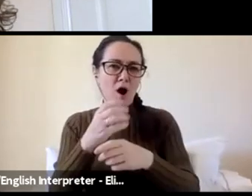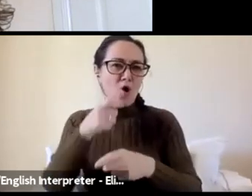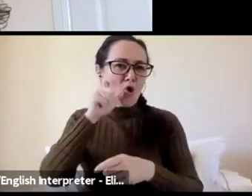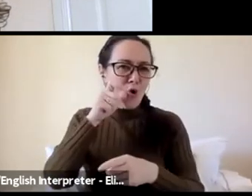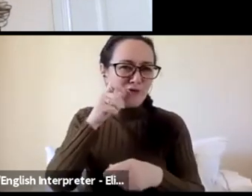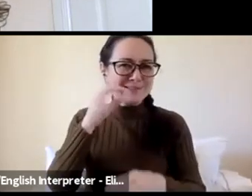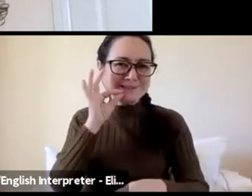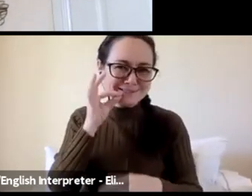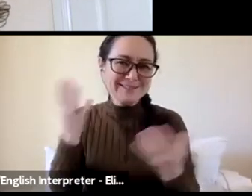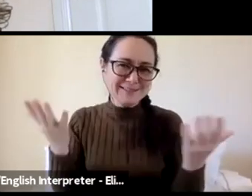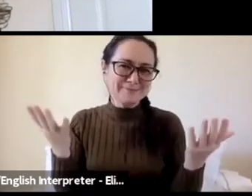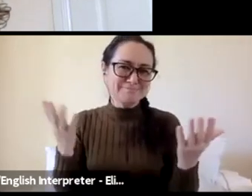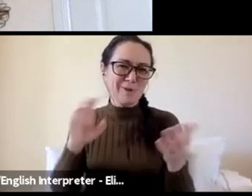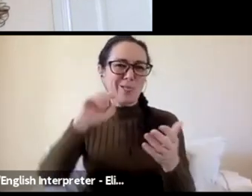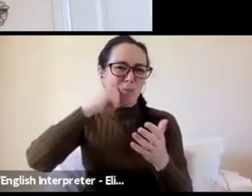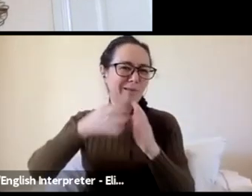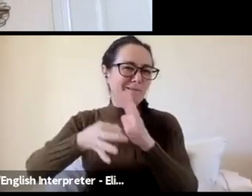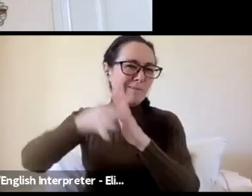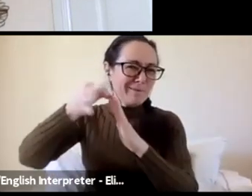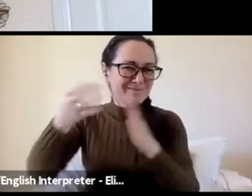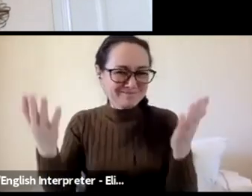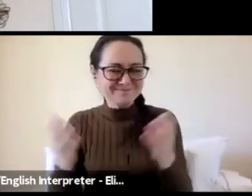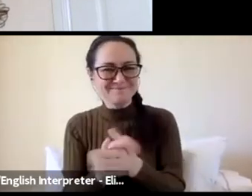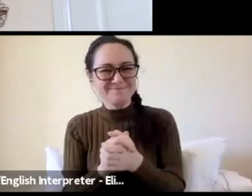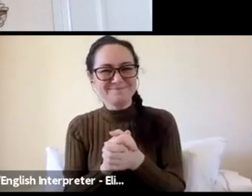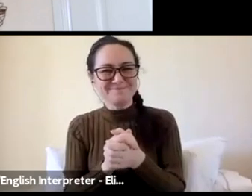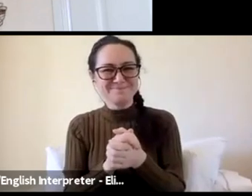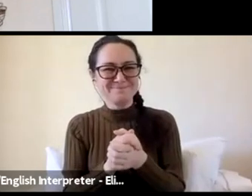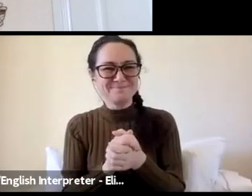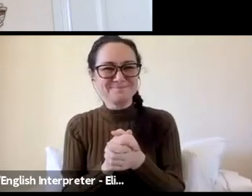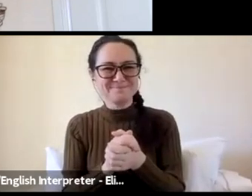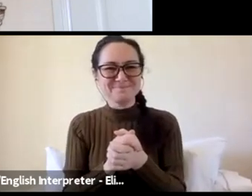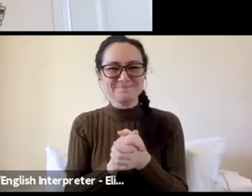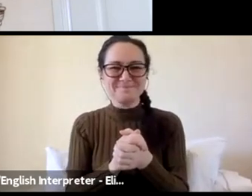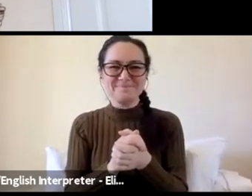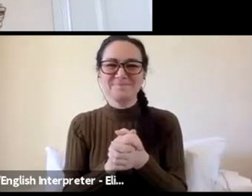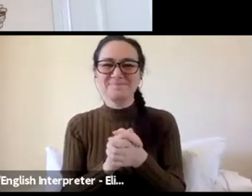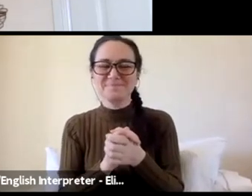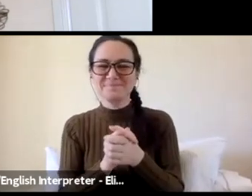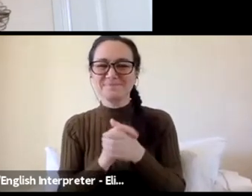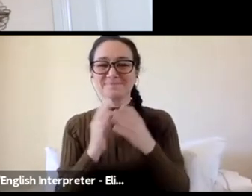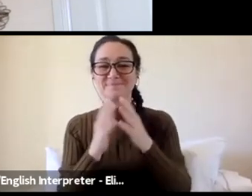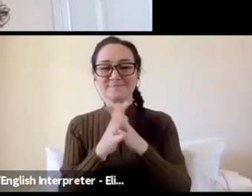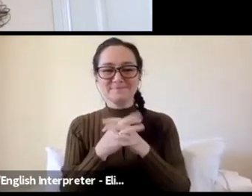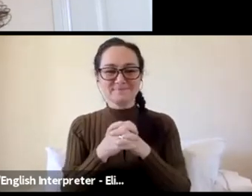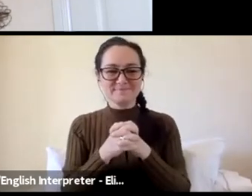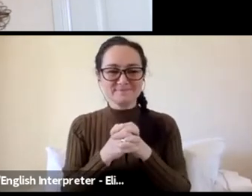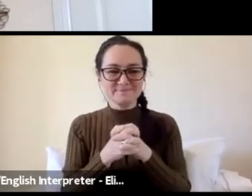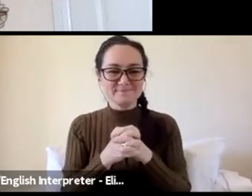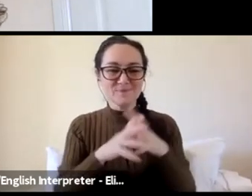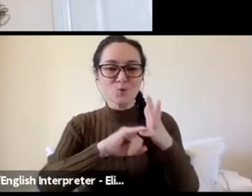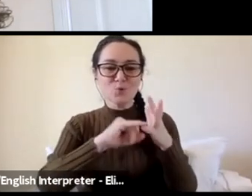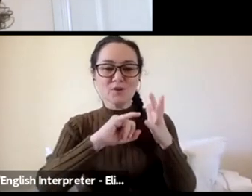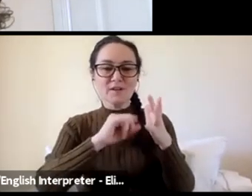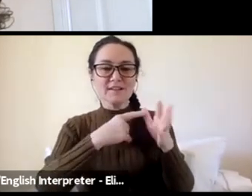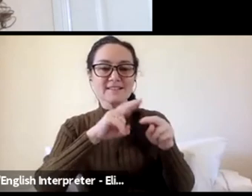That's how I feel most of the time. All right, fantastic. And Sophie has just popped up a message in the